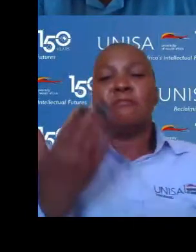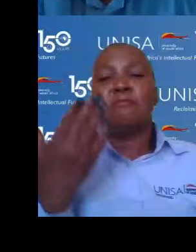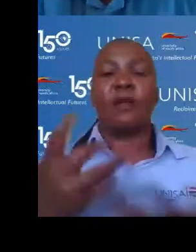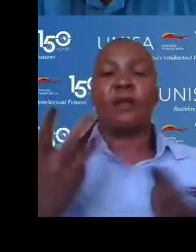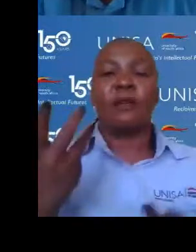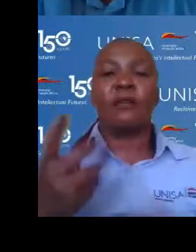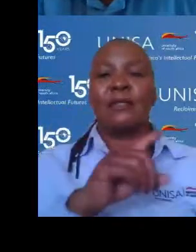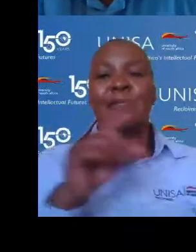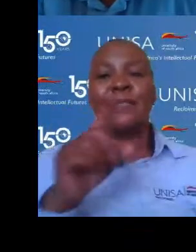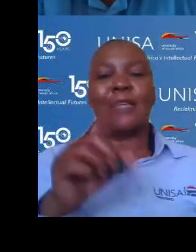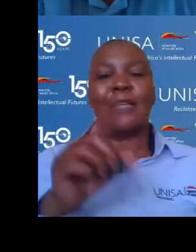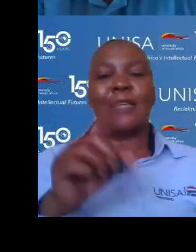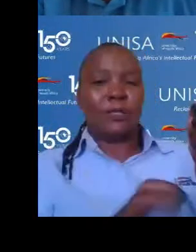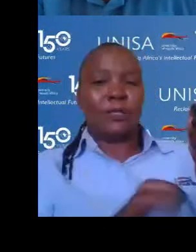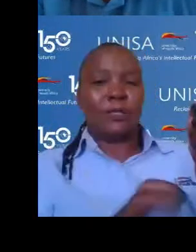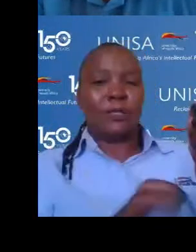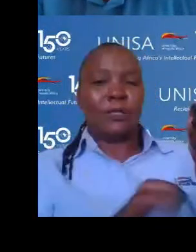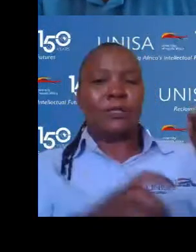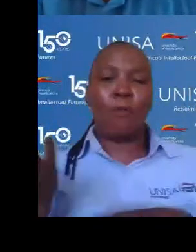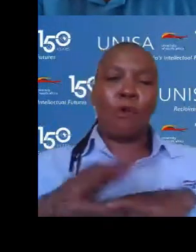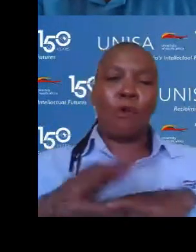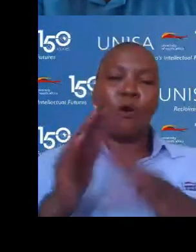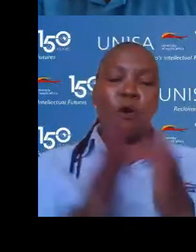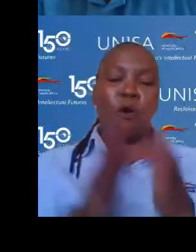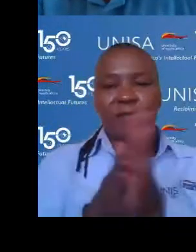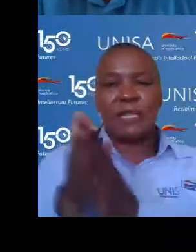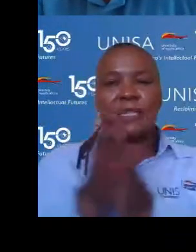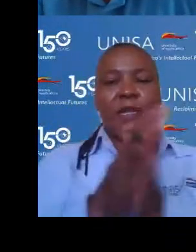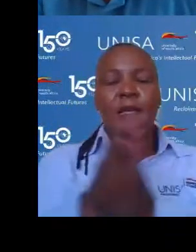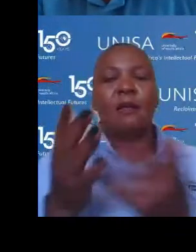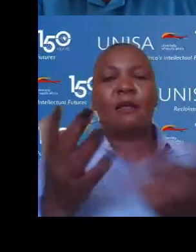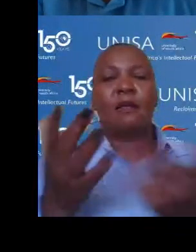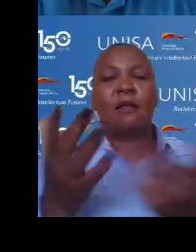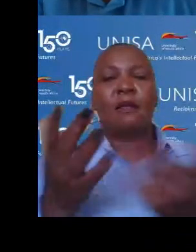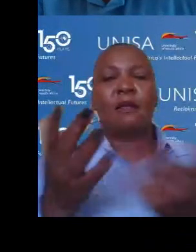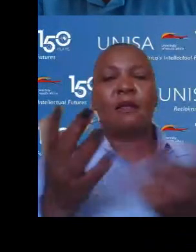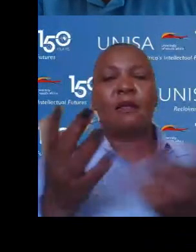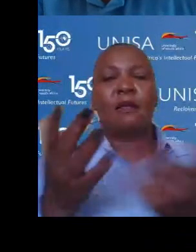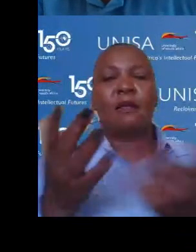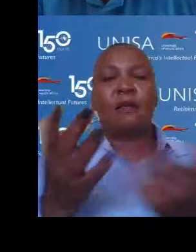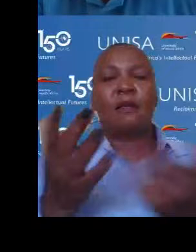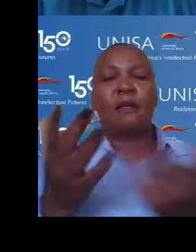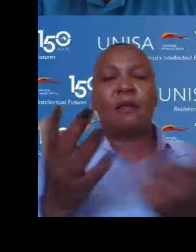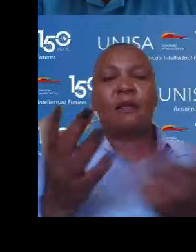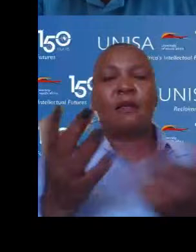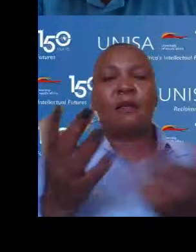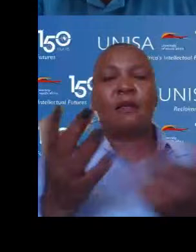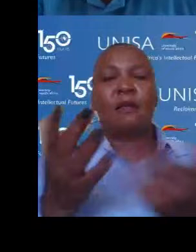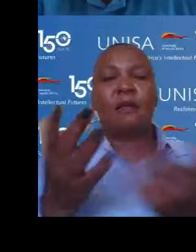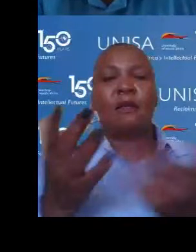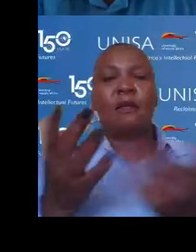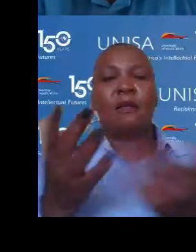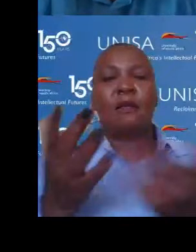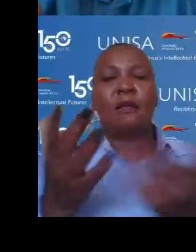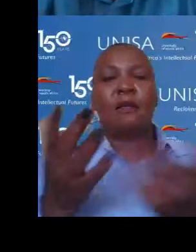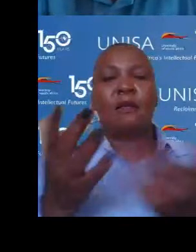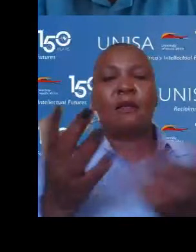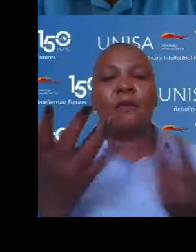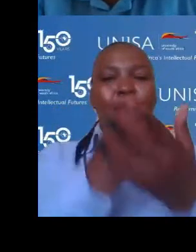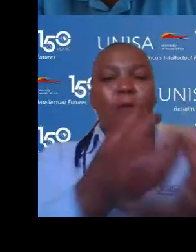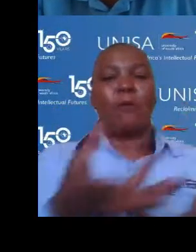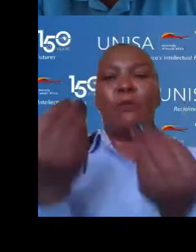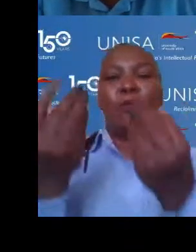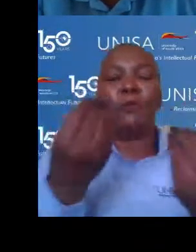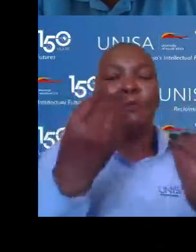stories more motivational, but also that you can get assistance from the